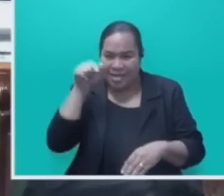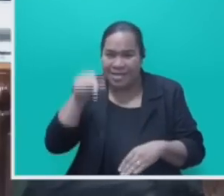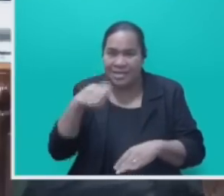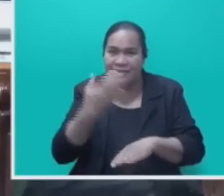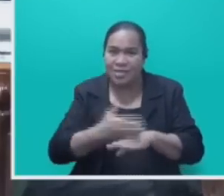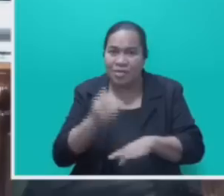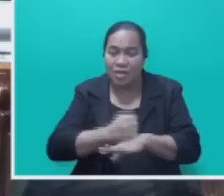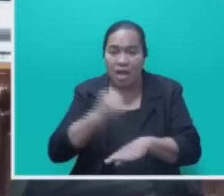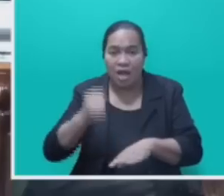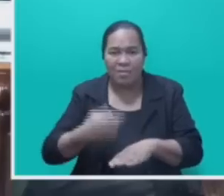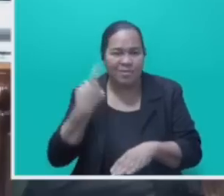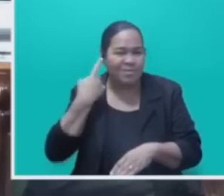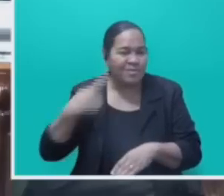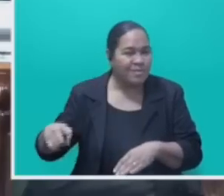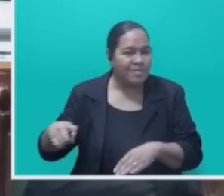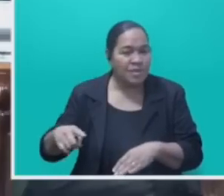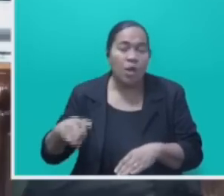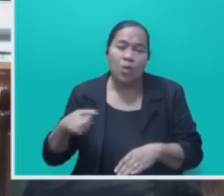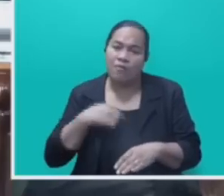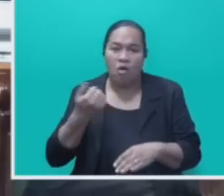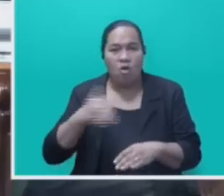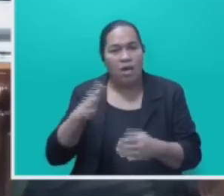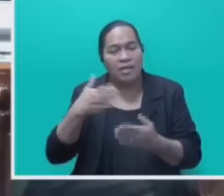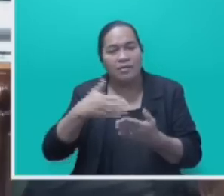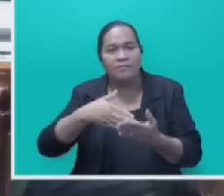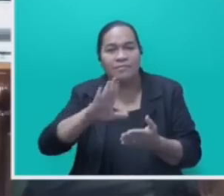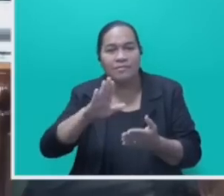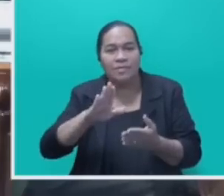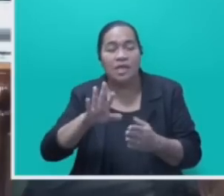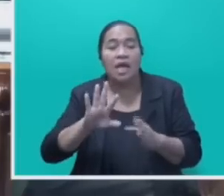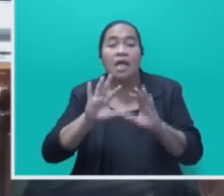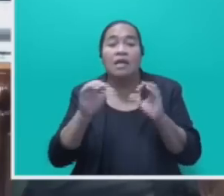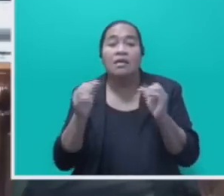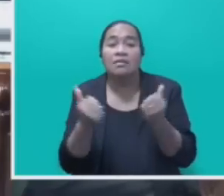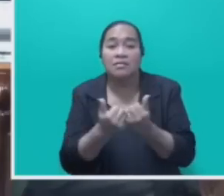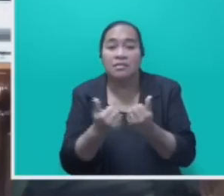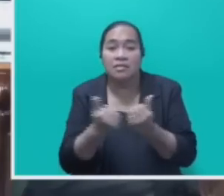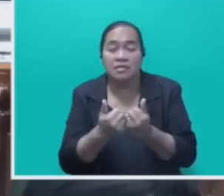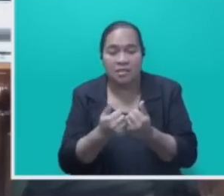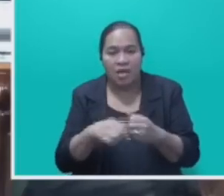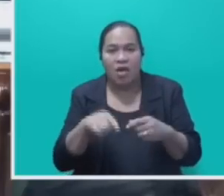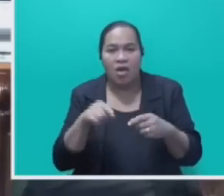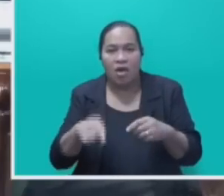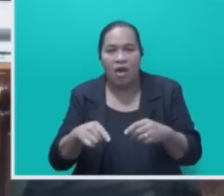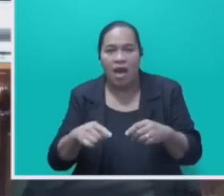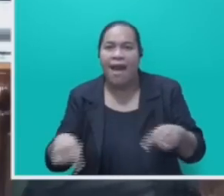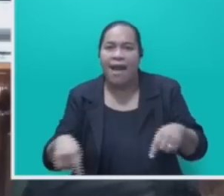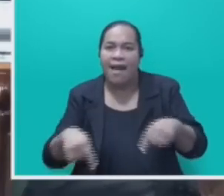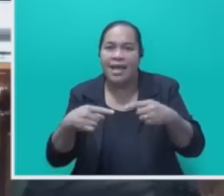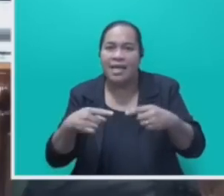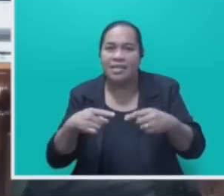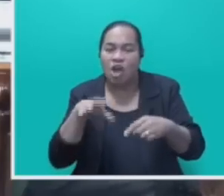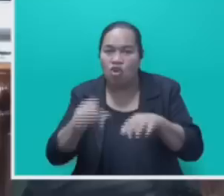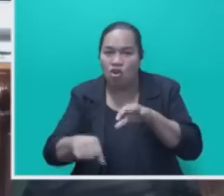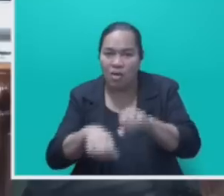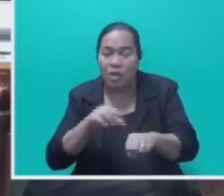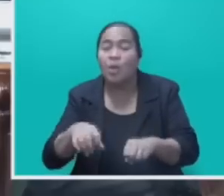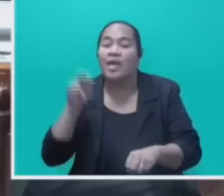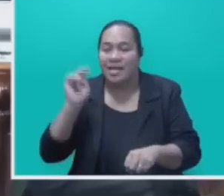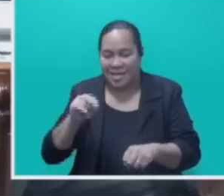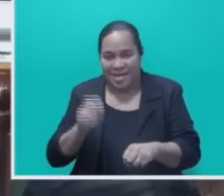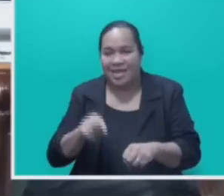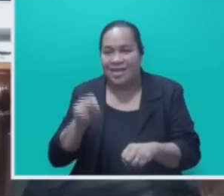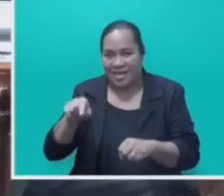fact that we have ratified the United Nations Convention Against Corruption and the fact that we need such an independent